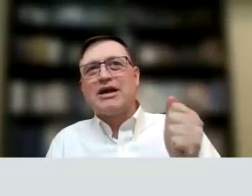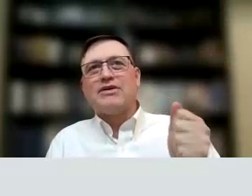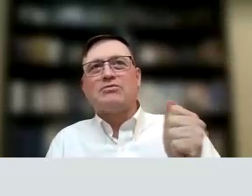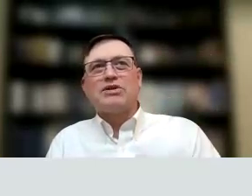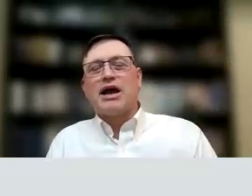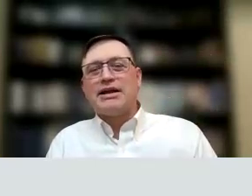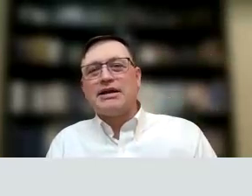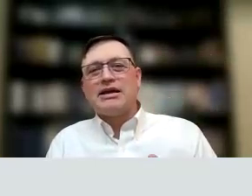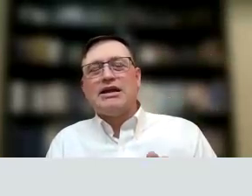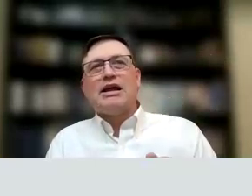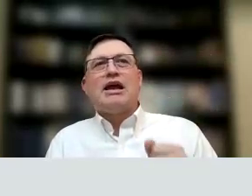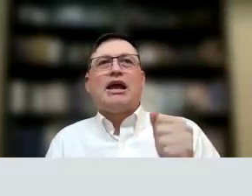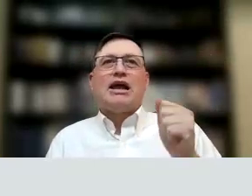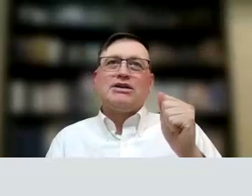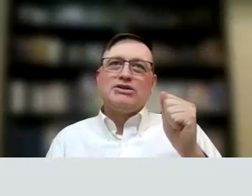both deaf and blind.